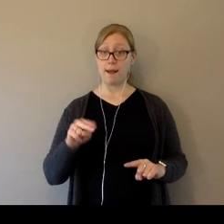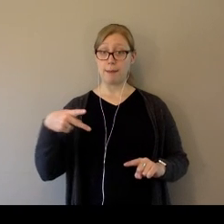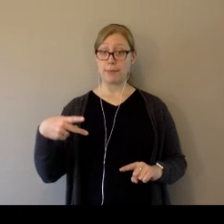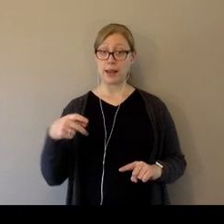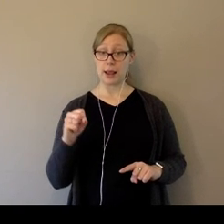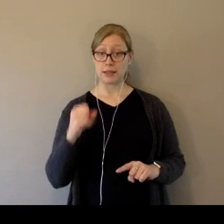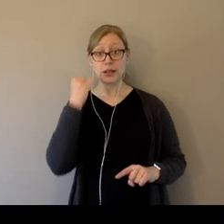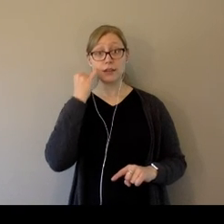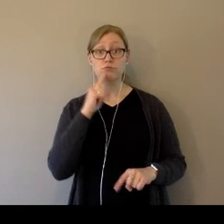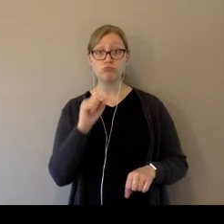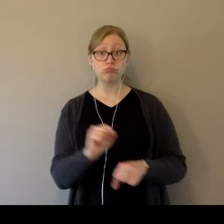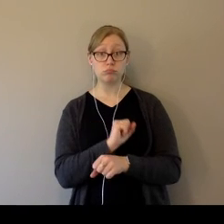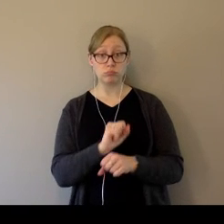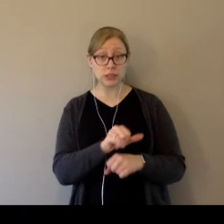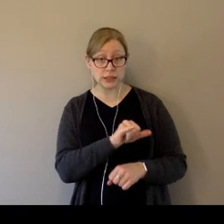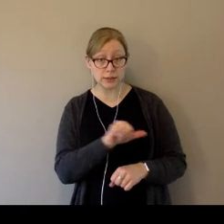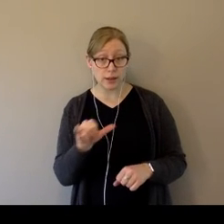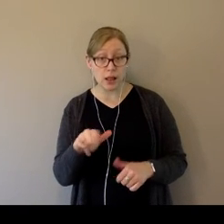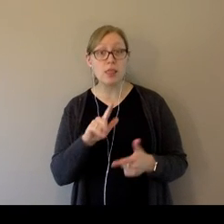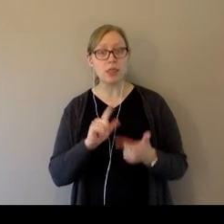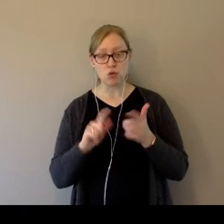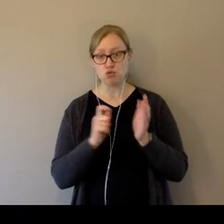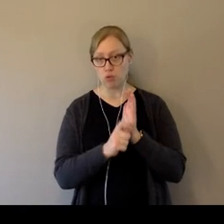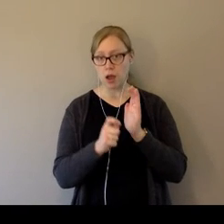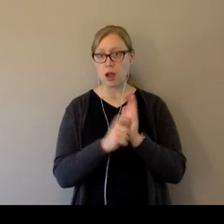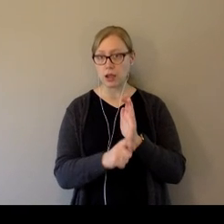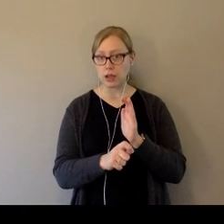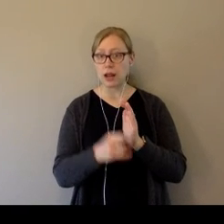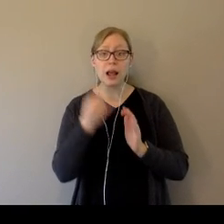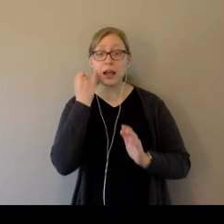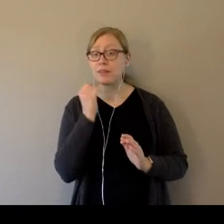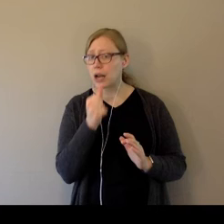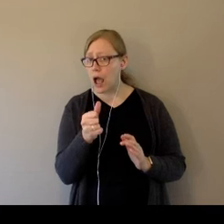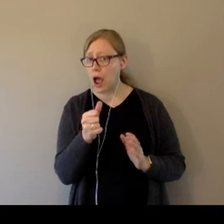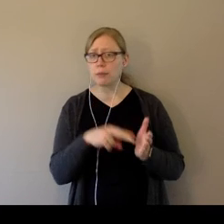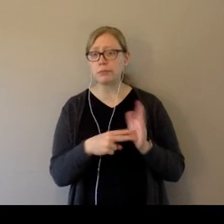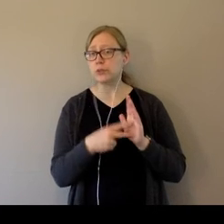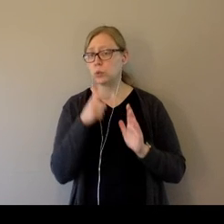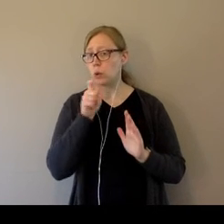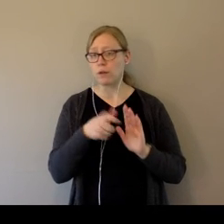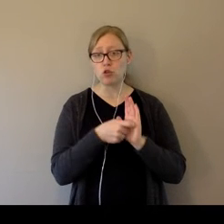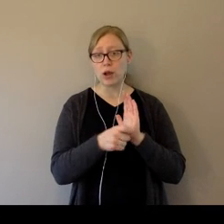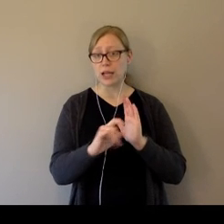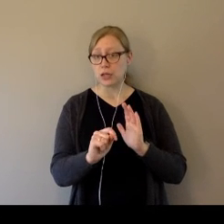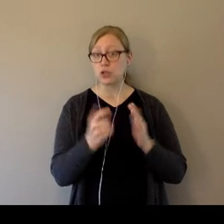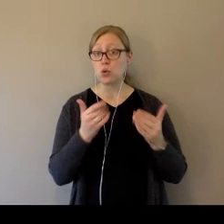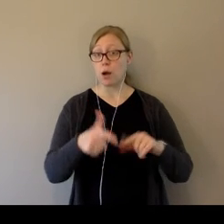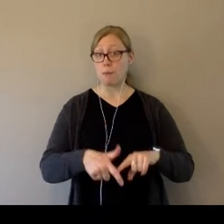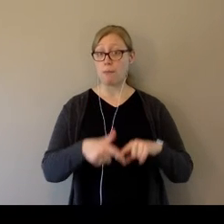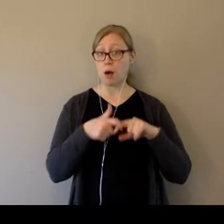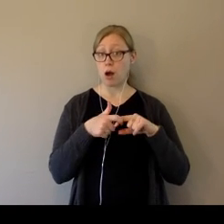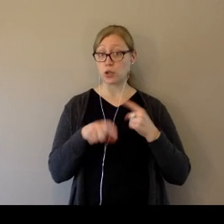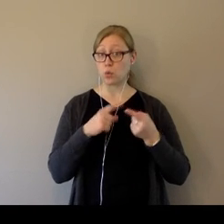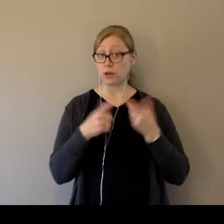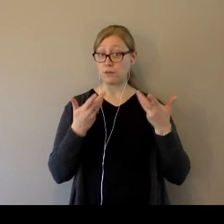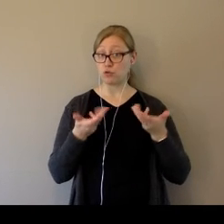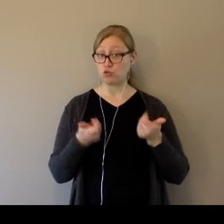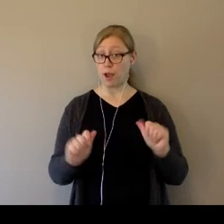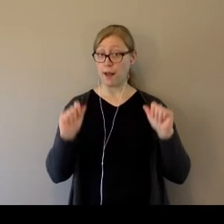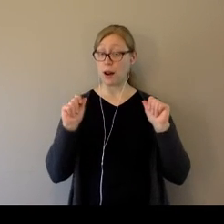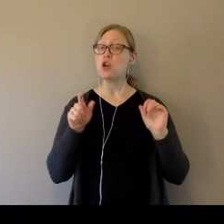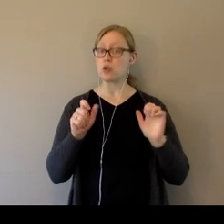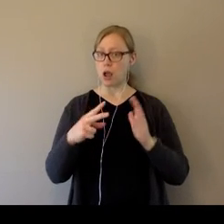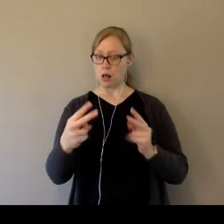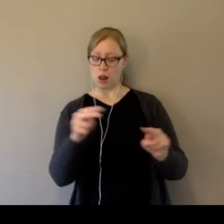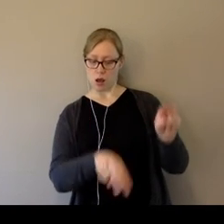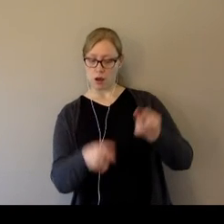the similarity statement. But if not, we don't have to do that. So pause the video, and then once you have tried